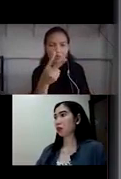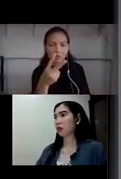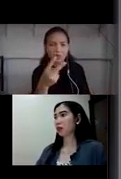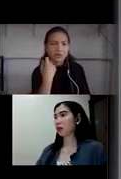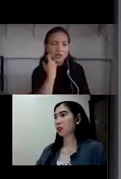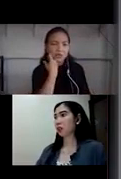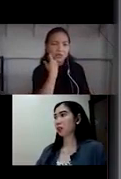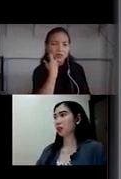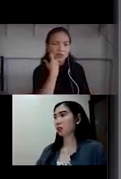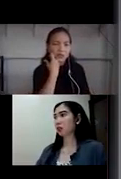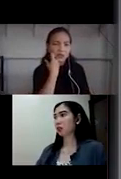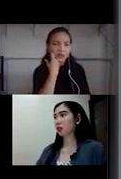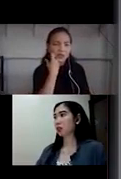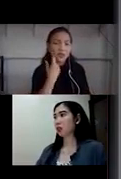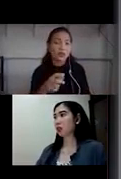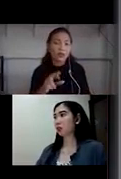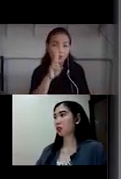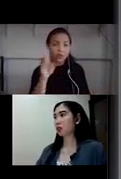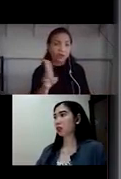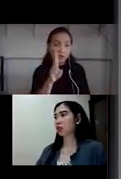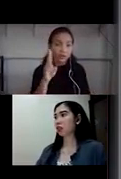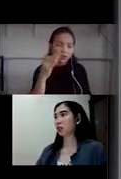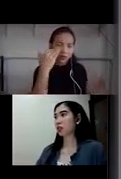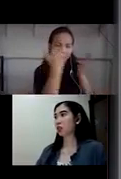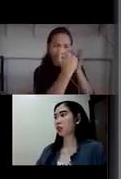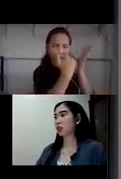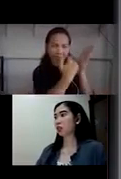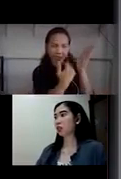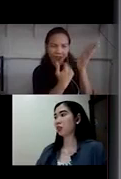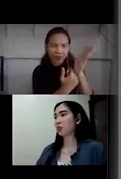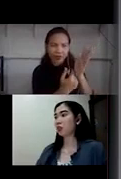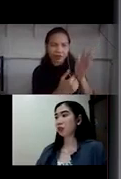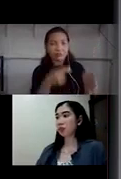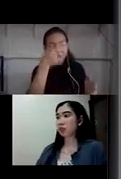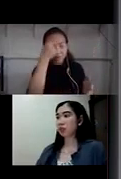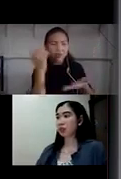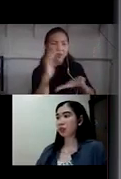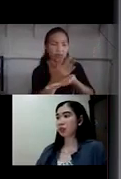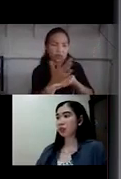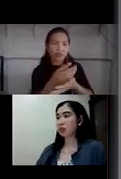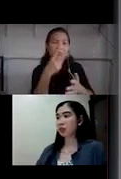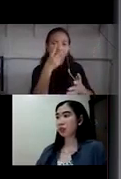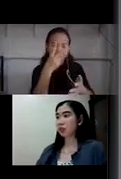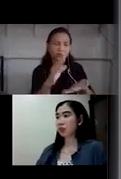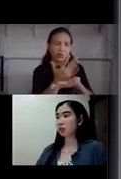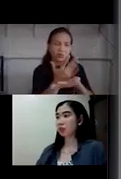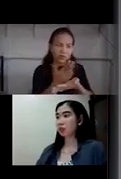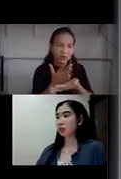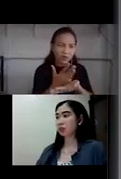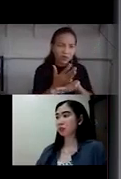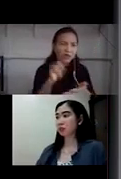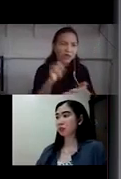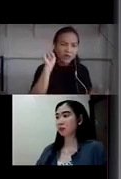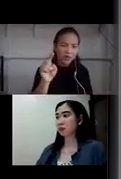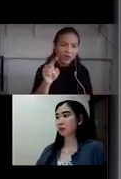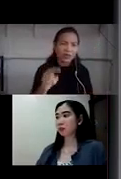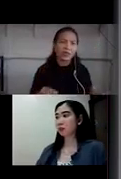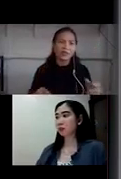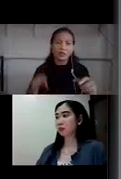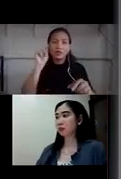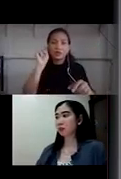sa mga ginamit nyo. So, kunyari ito, nasa share siya kasi this is shared. Then, select that, then click insert.